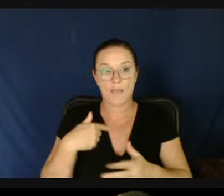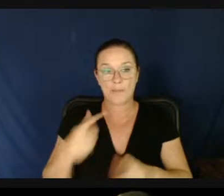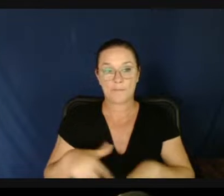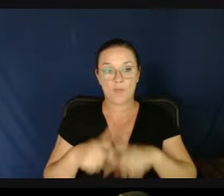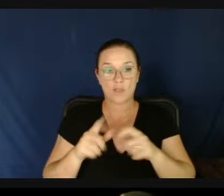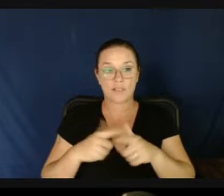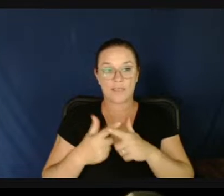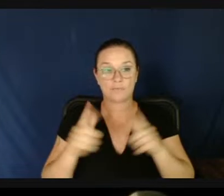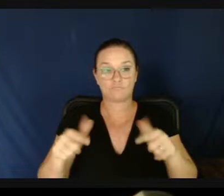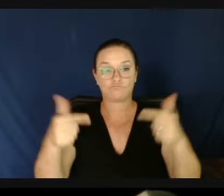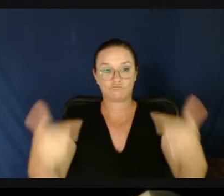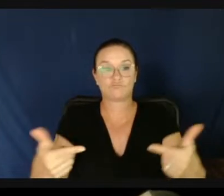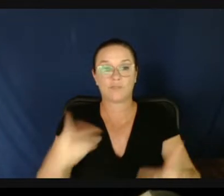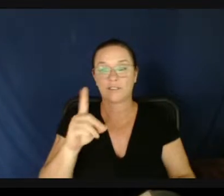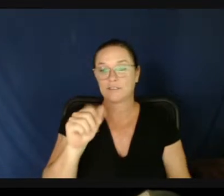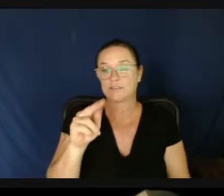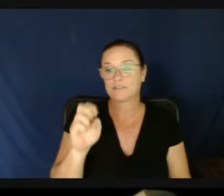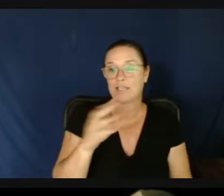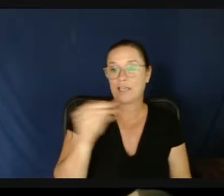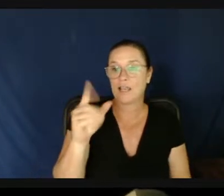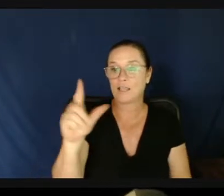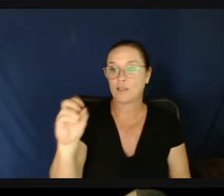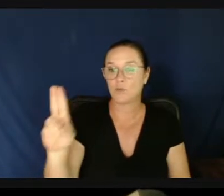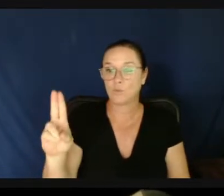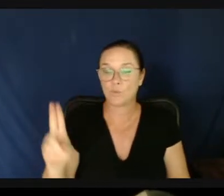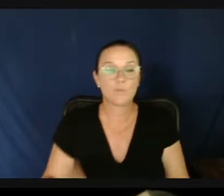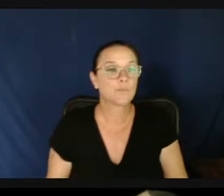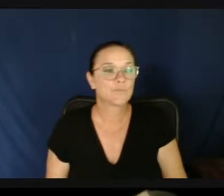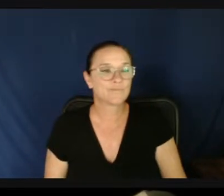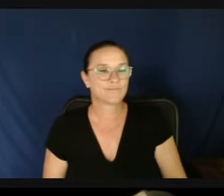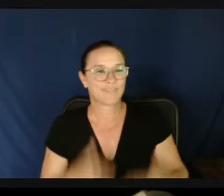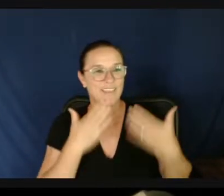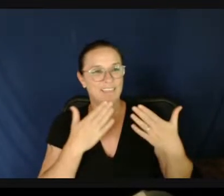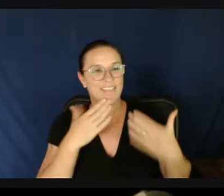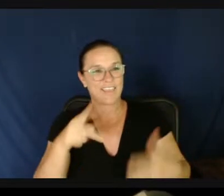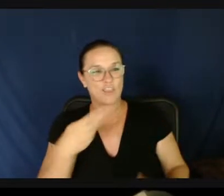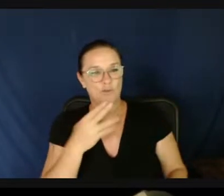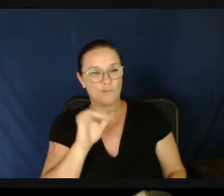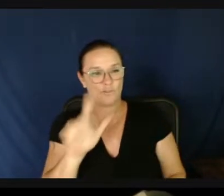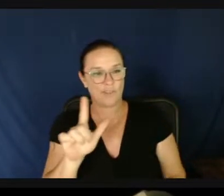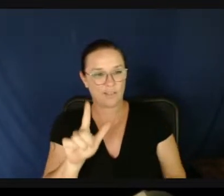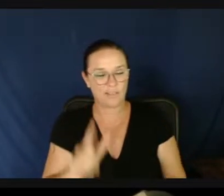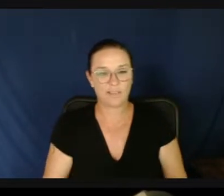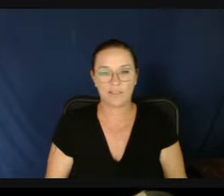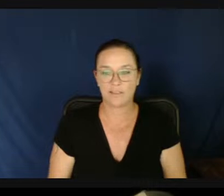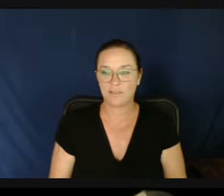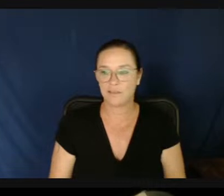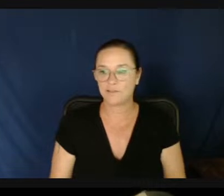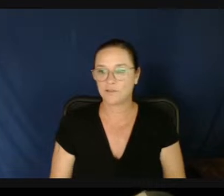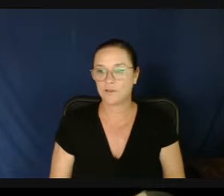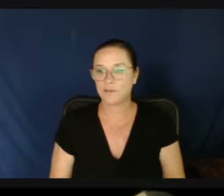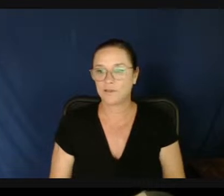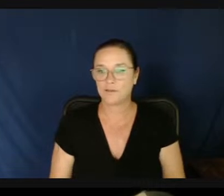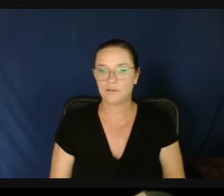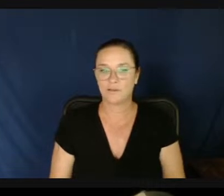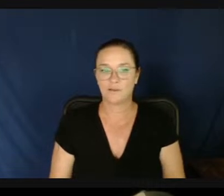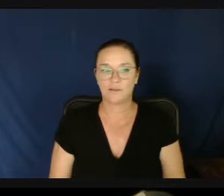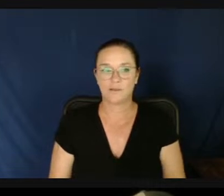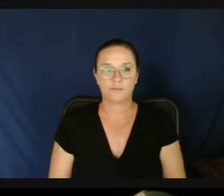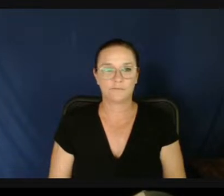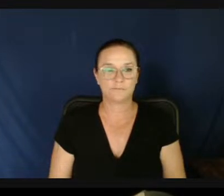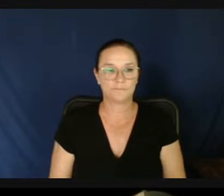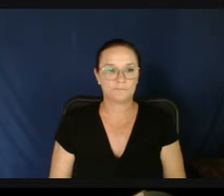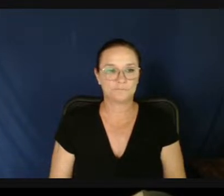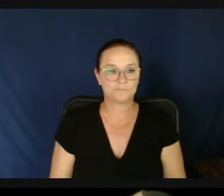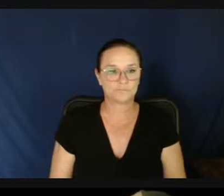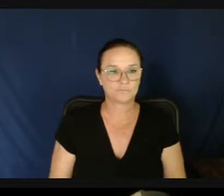over to Dane and Lou. All right. Well, thank you, Phil. Let's go ahead and bring in Lou. Hey, Lou, how you